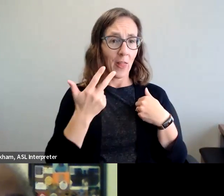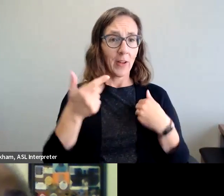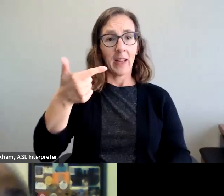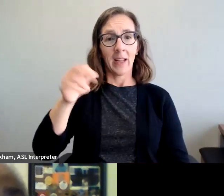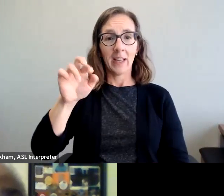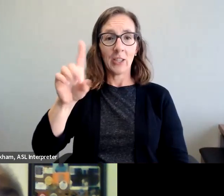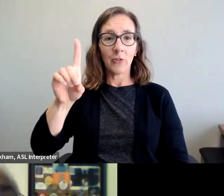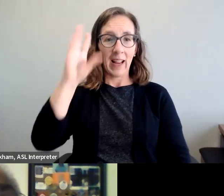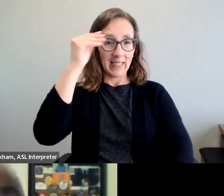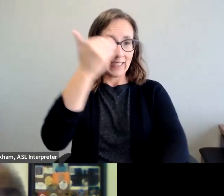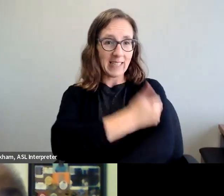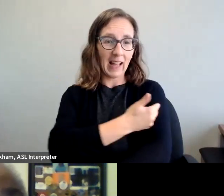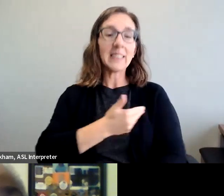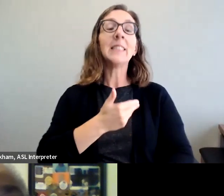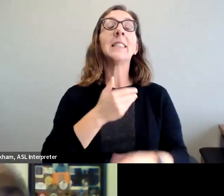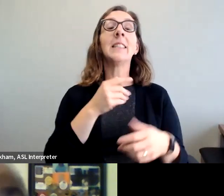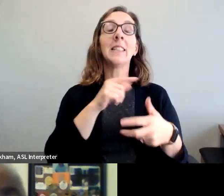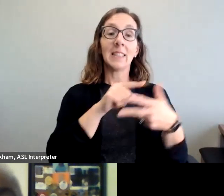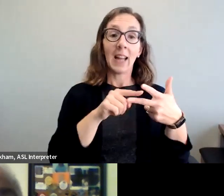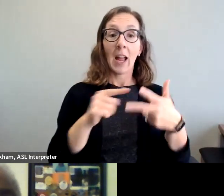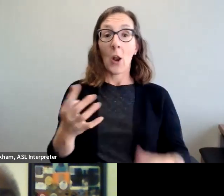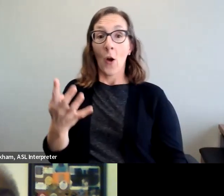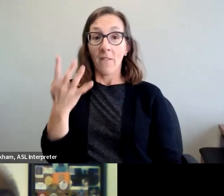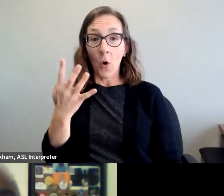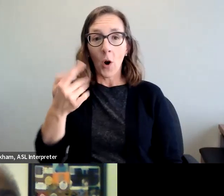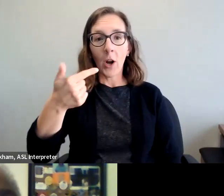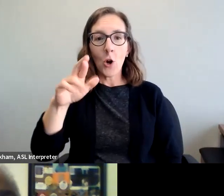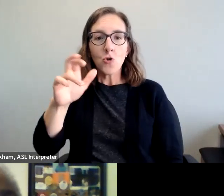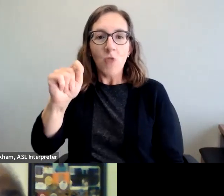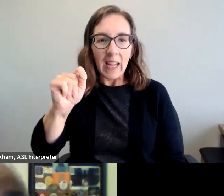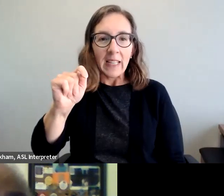grandsons and 4 great-grandchildren.